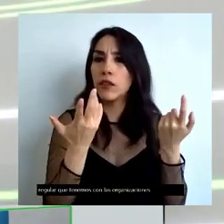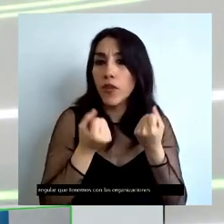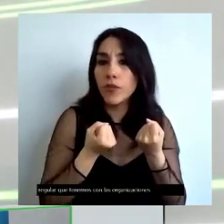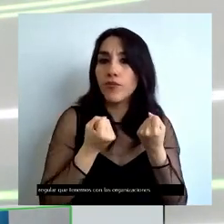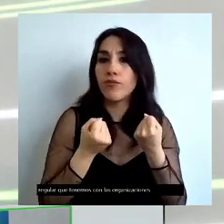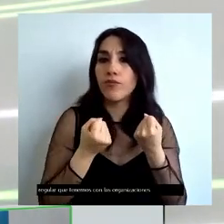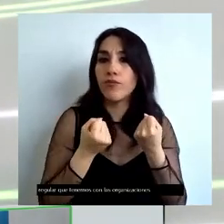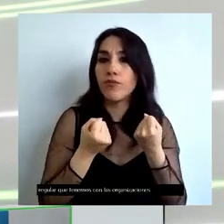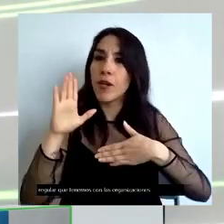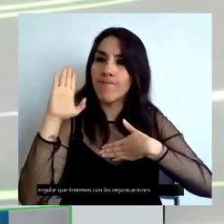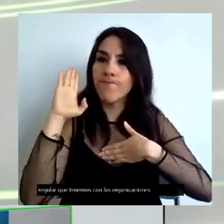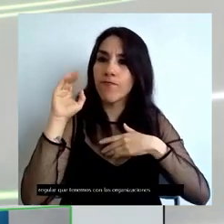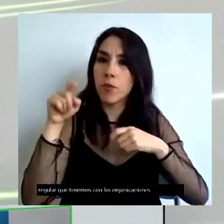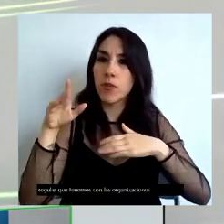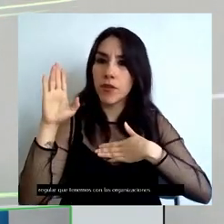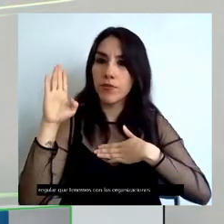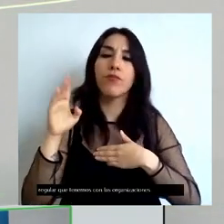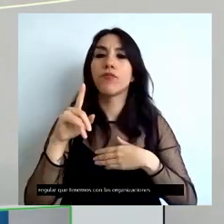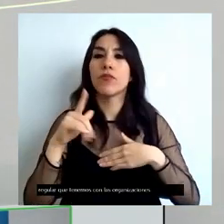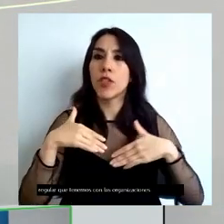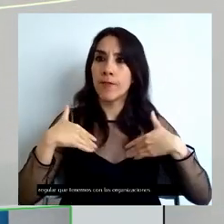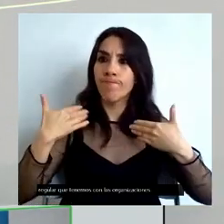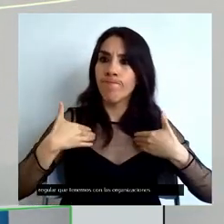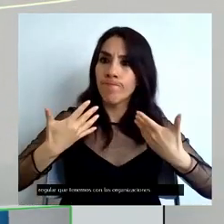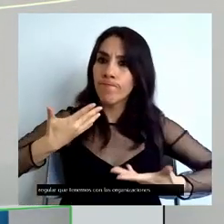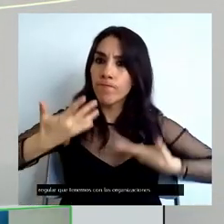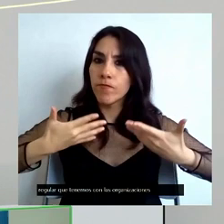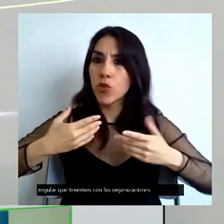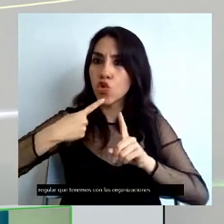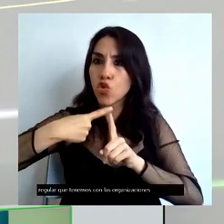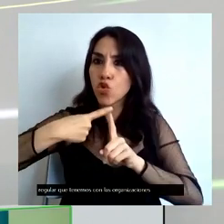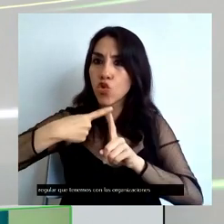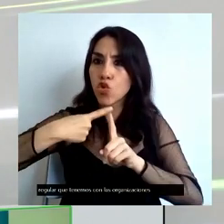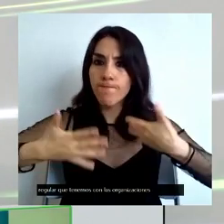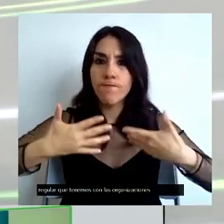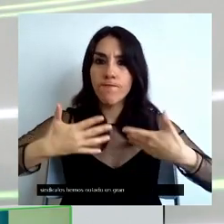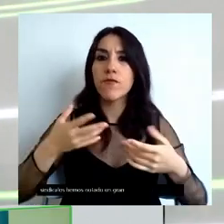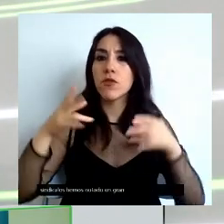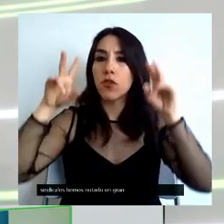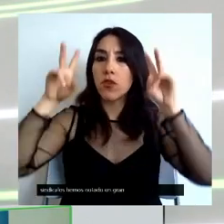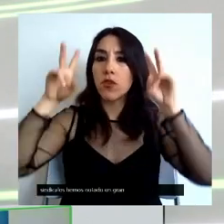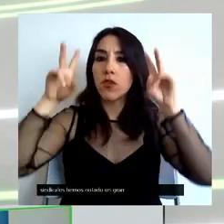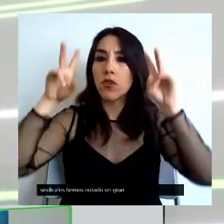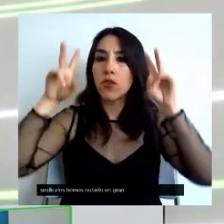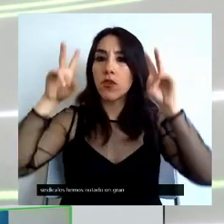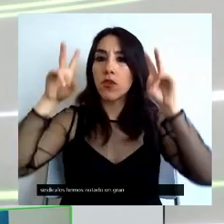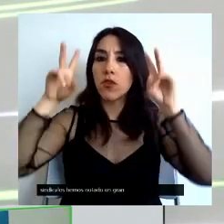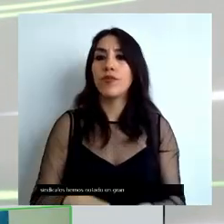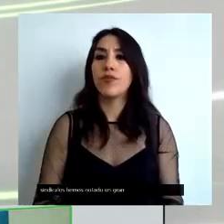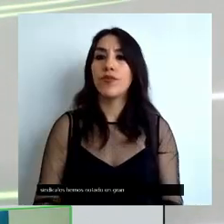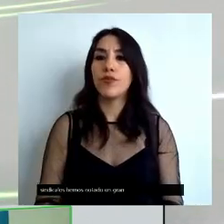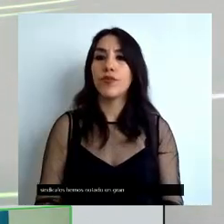big commitment, enthusiasm in approaching inclusion in general, but specifically